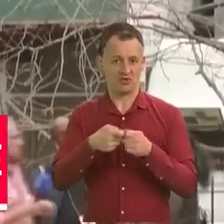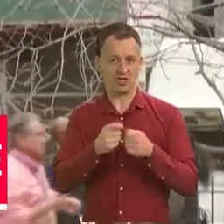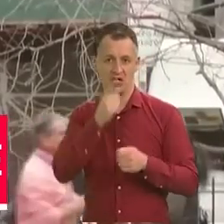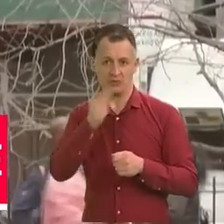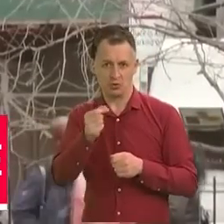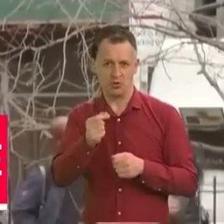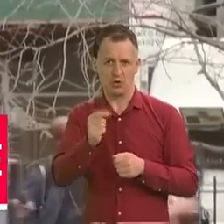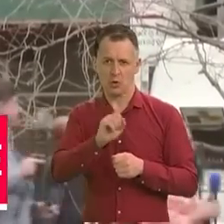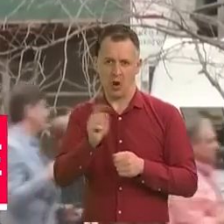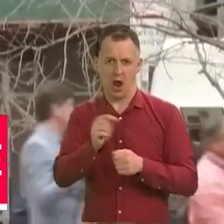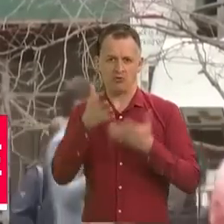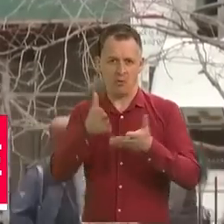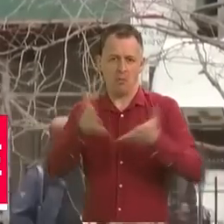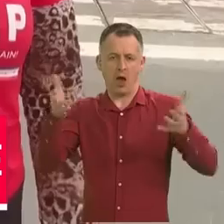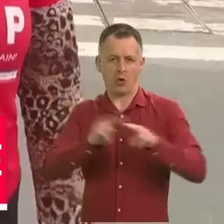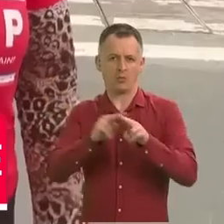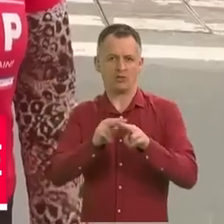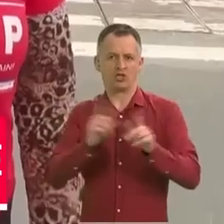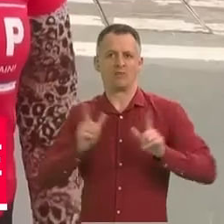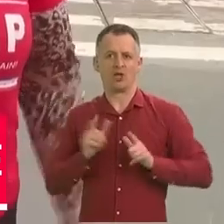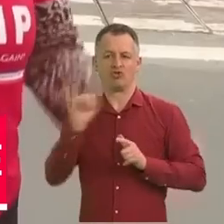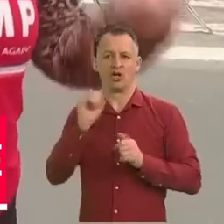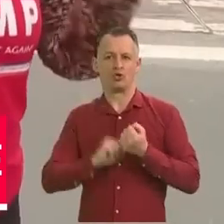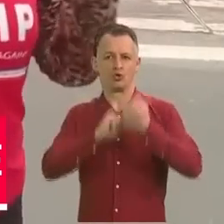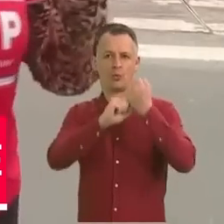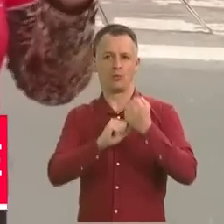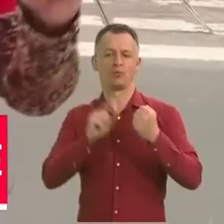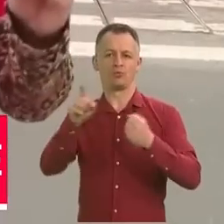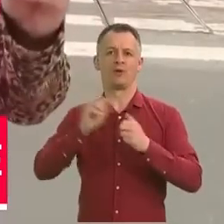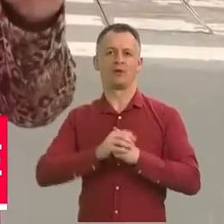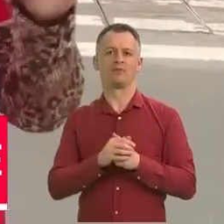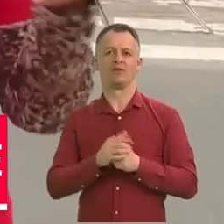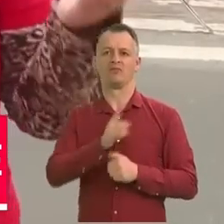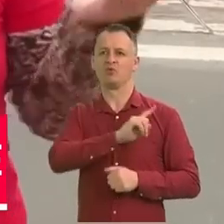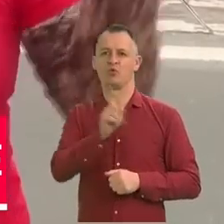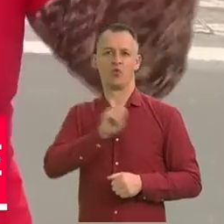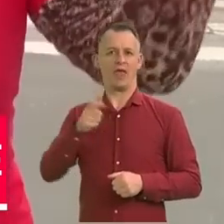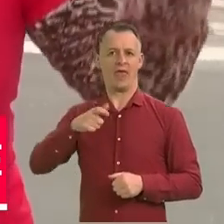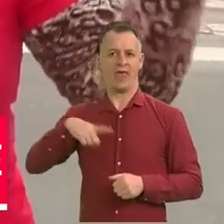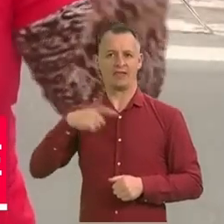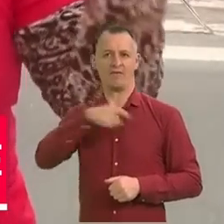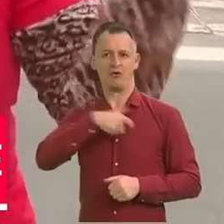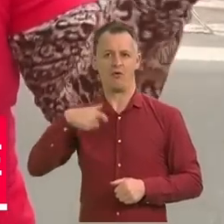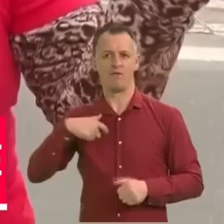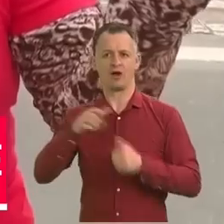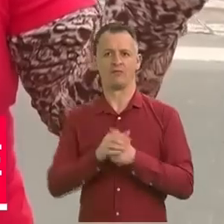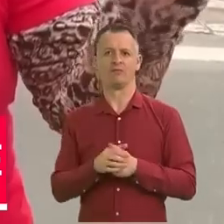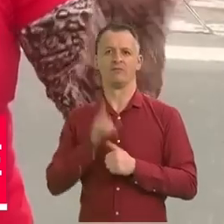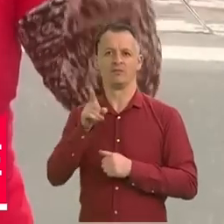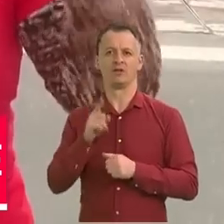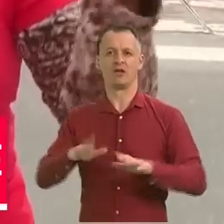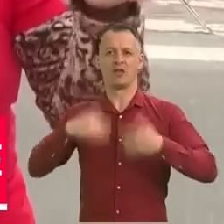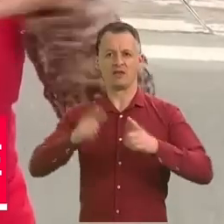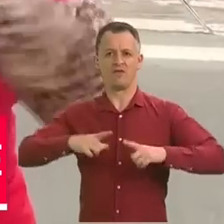vehementă pe cât se așteptau suporterii lui Trump. He's innocent. Not only he's innocent, he sacrificed his billionaire